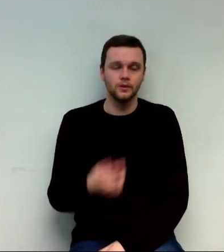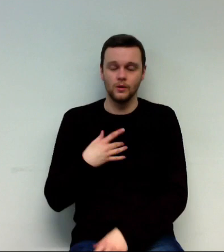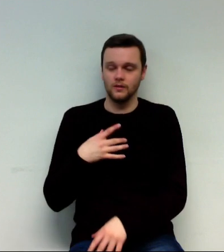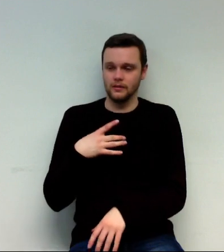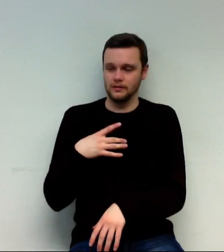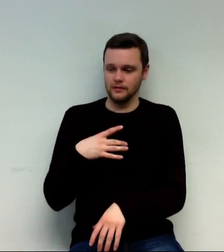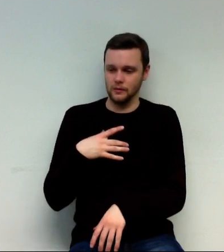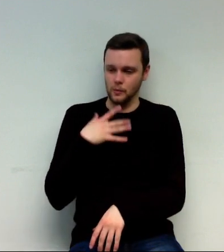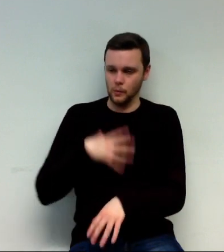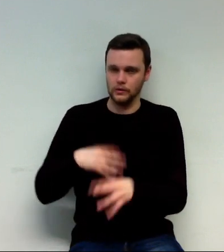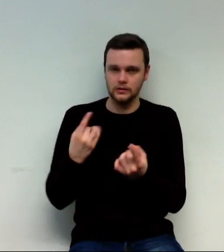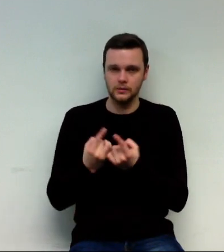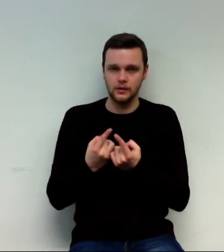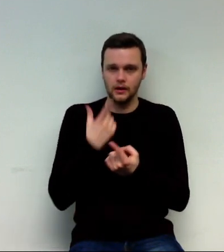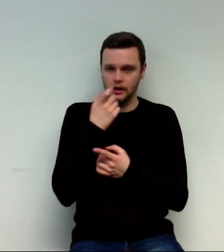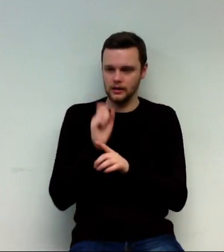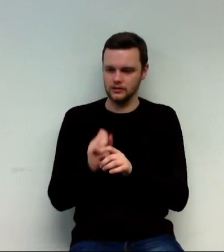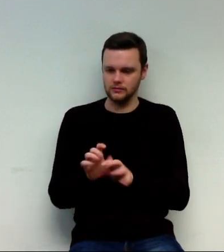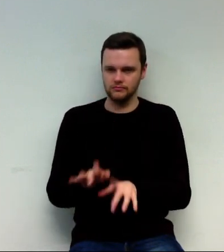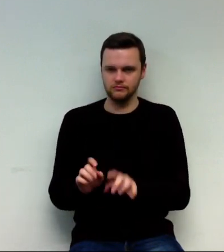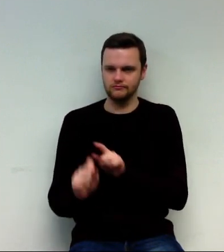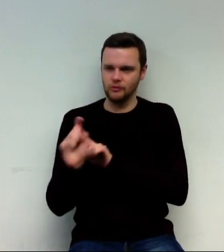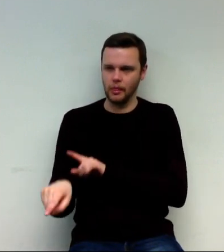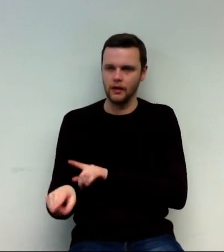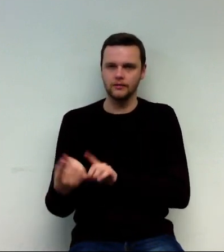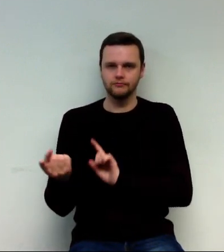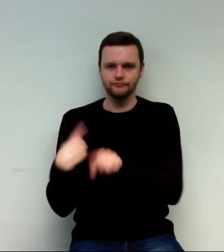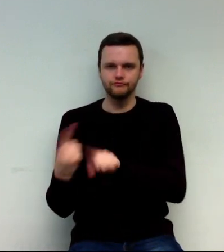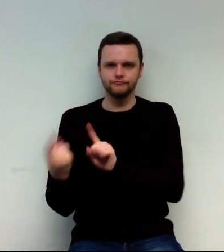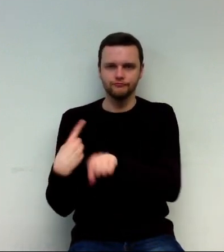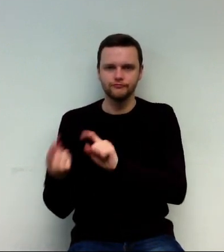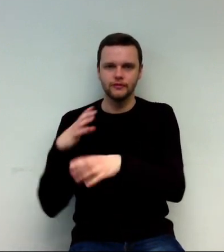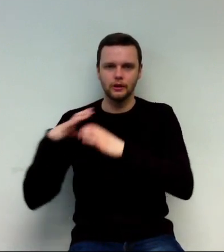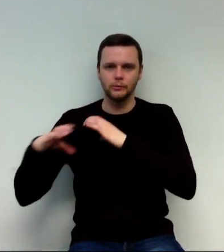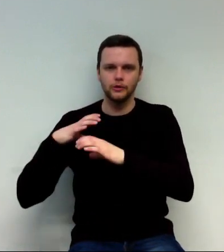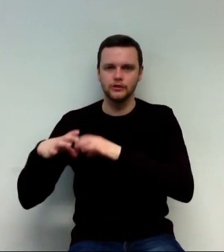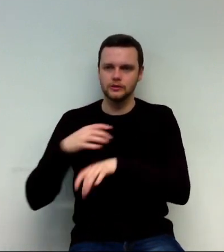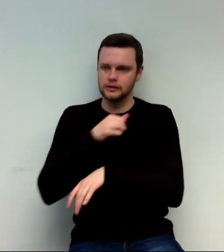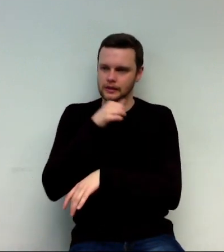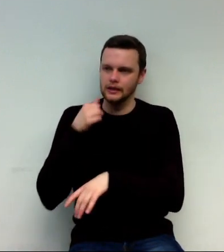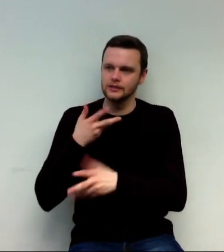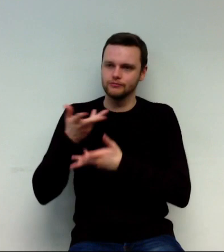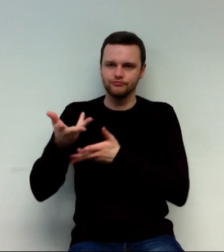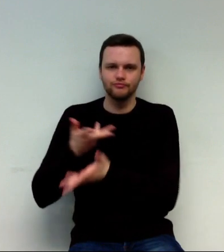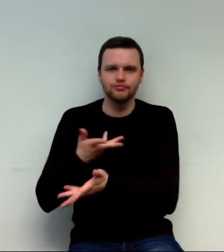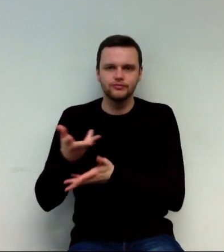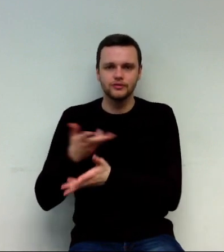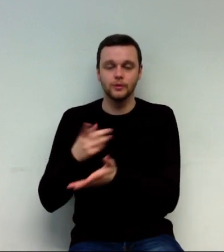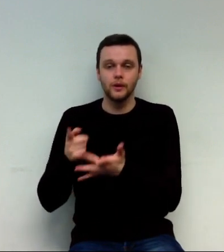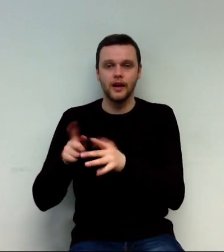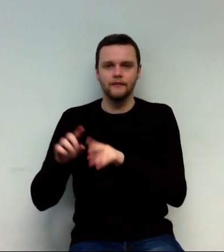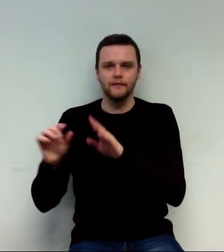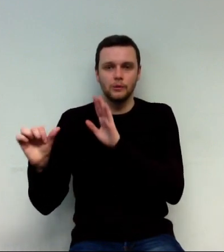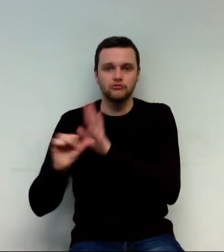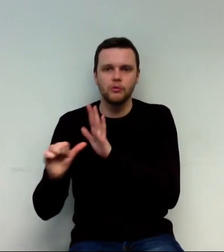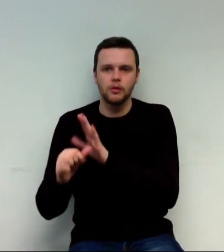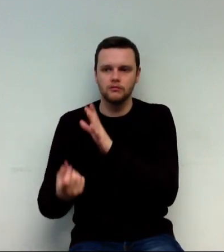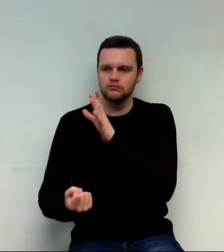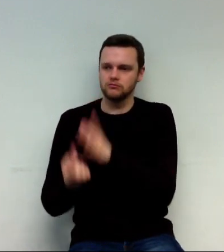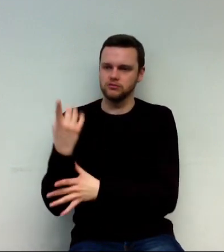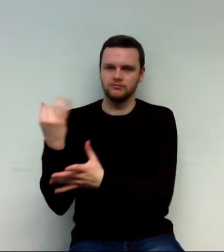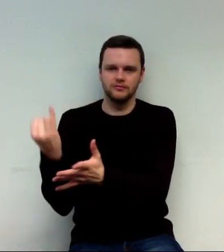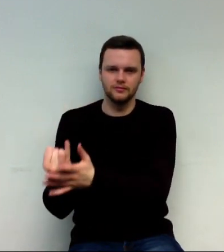something, I was quick at replying to emails. So then it created a really nice discourse. So, like, if something did go wrong on the day, which